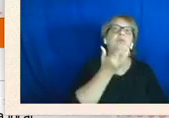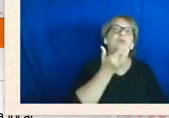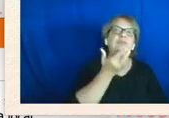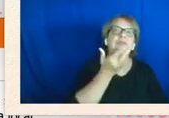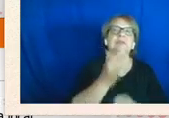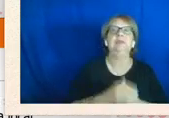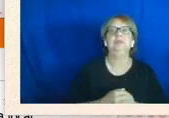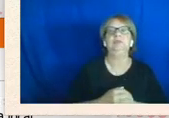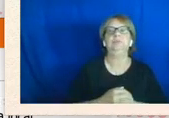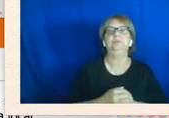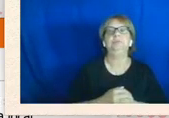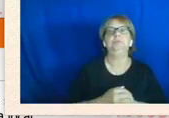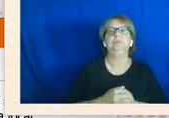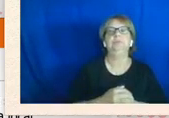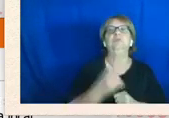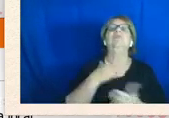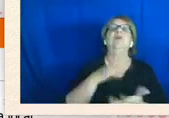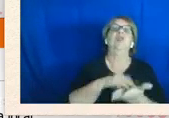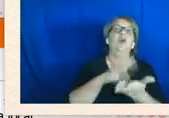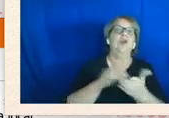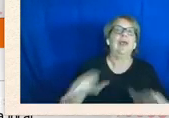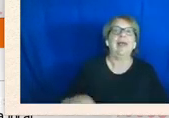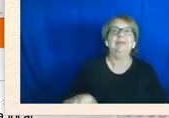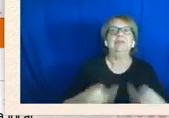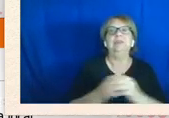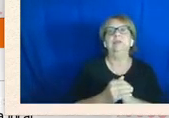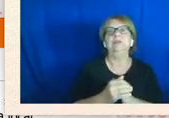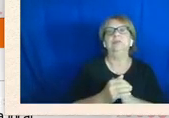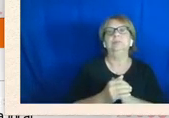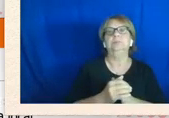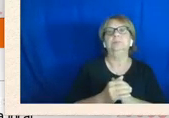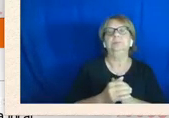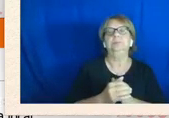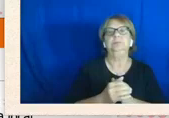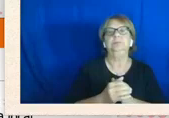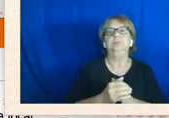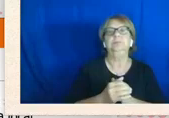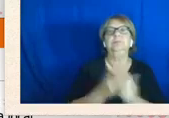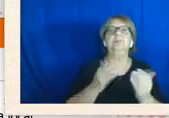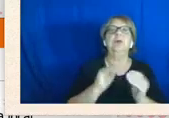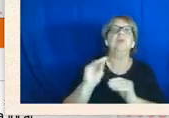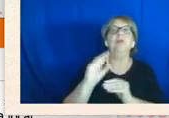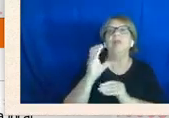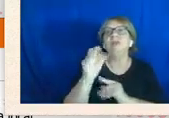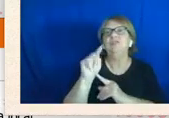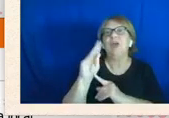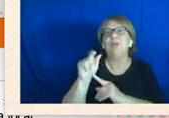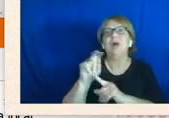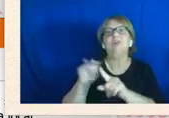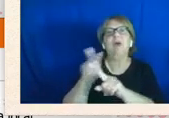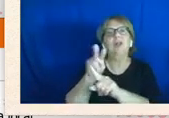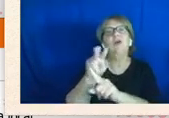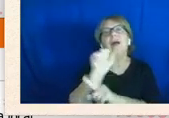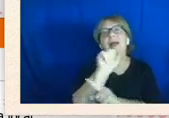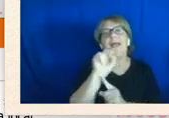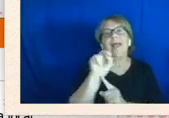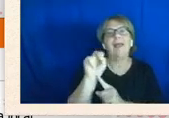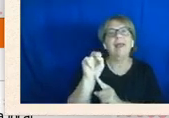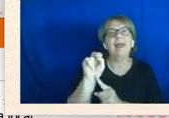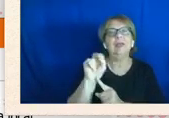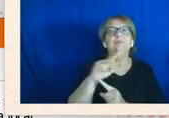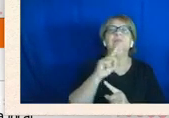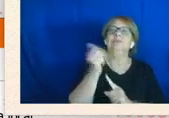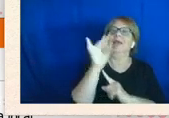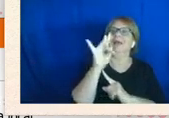So we have learning activity. You guys may want to put it in the chat box, but we're looking at Anne. And she's an 18-year-old